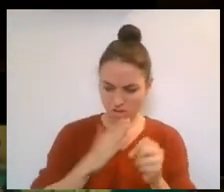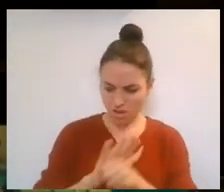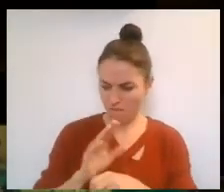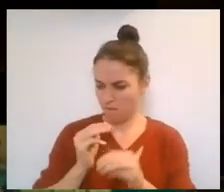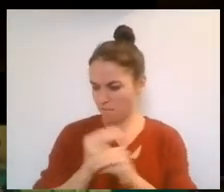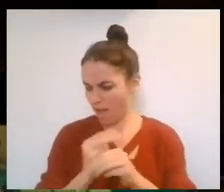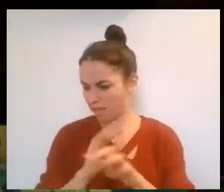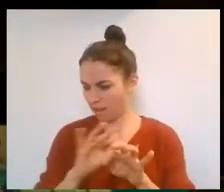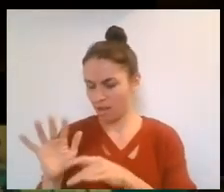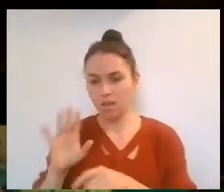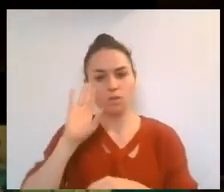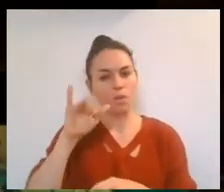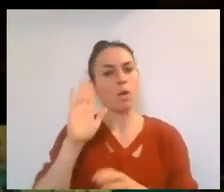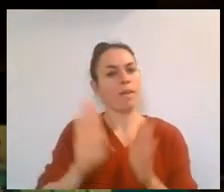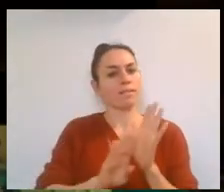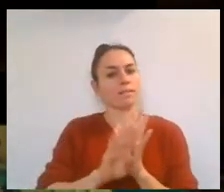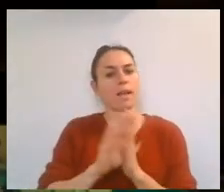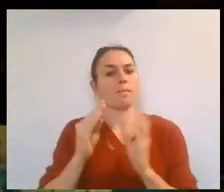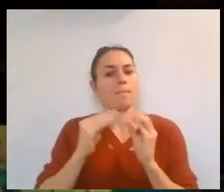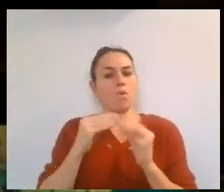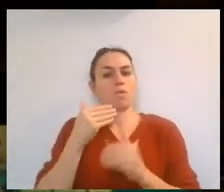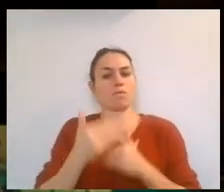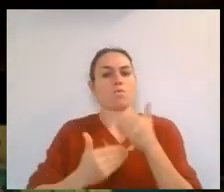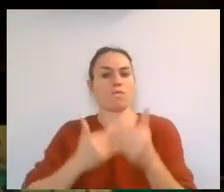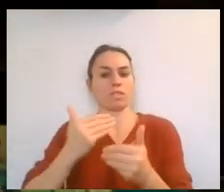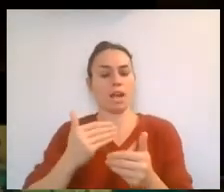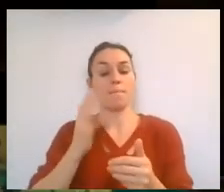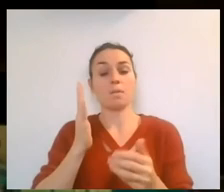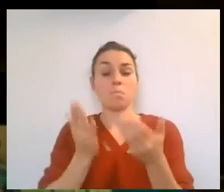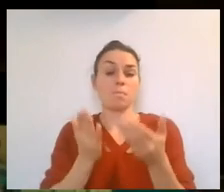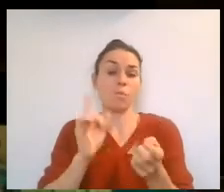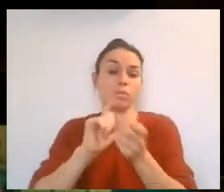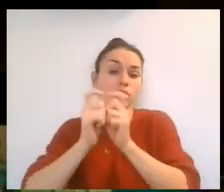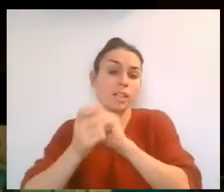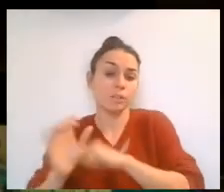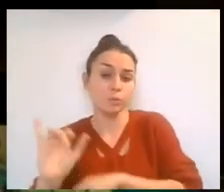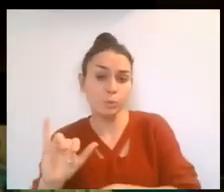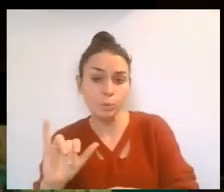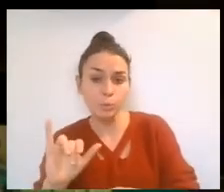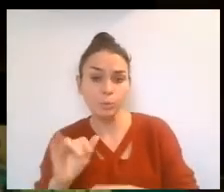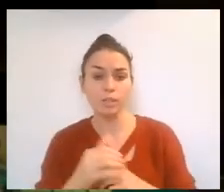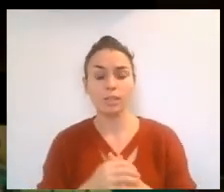time and change. If you want to, you know,